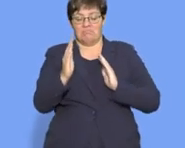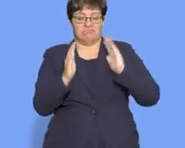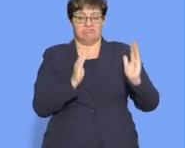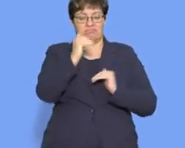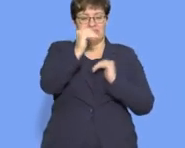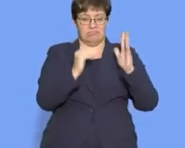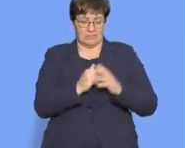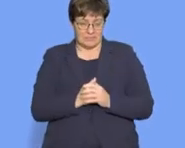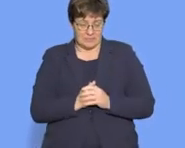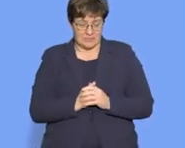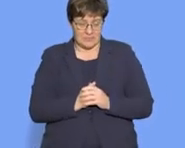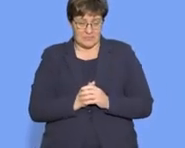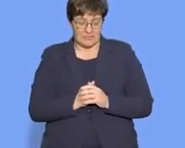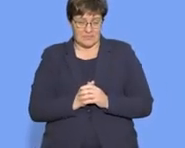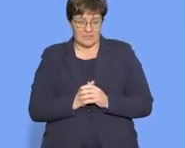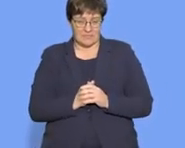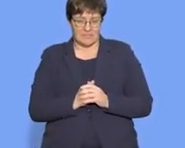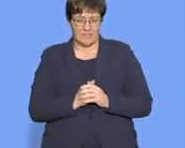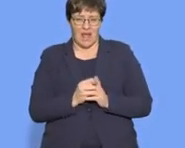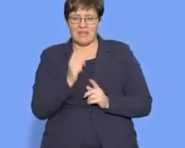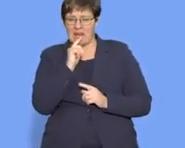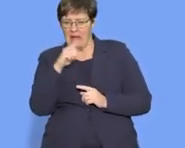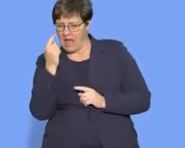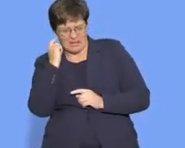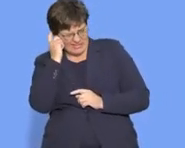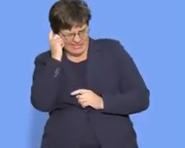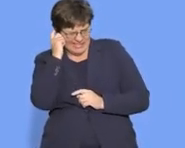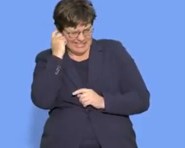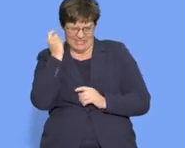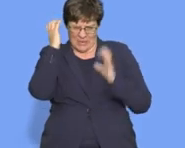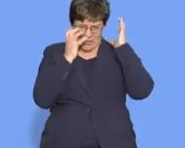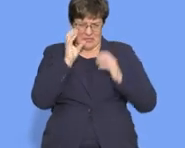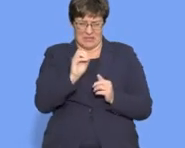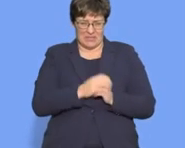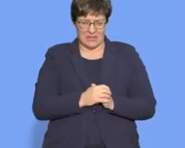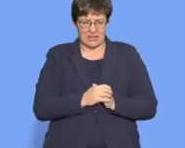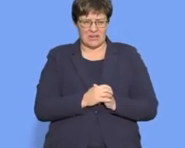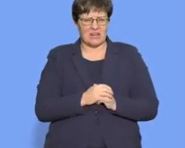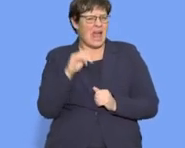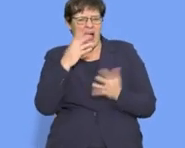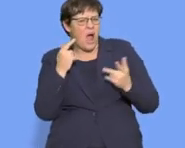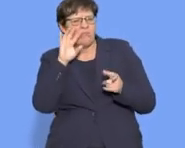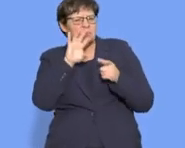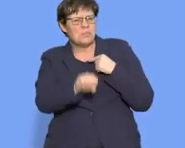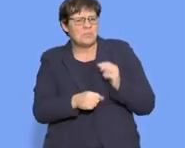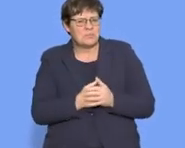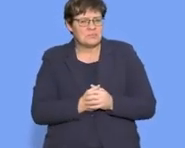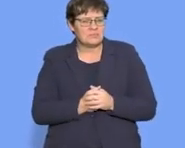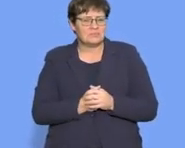them. Then the rest all looks pretty confusing. How can we make sense of